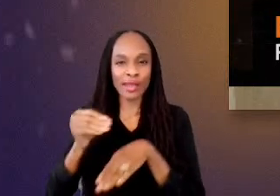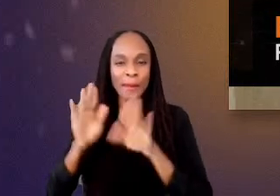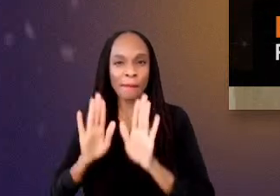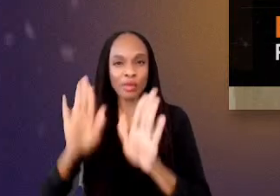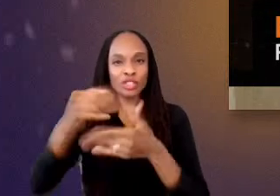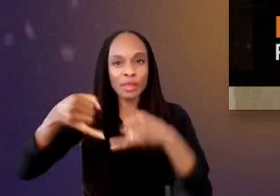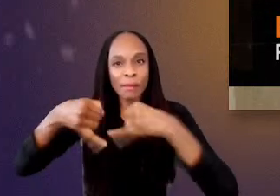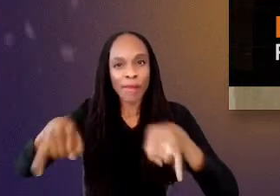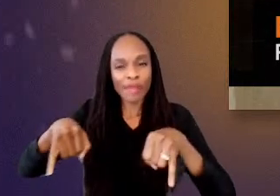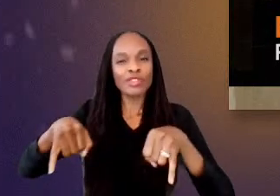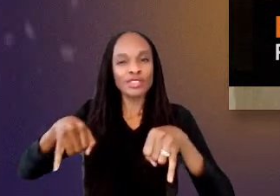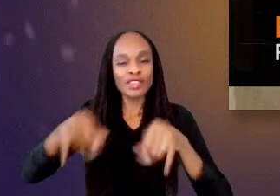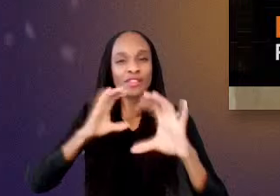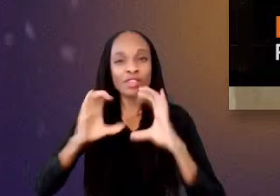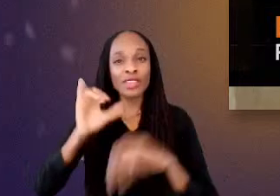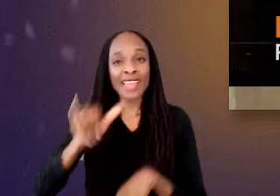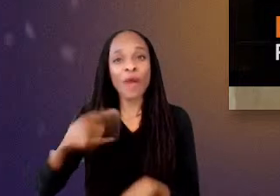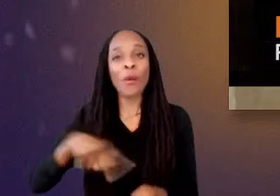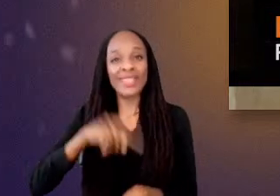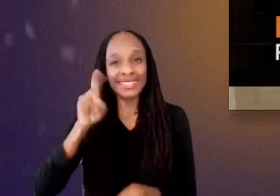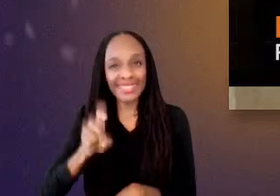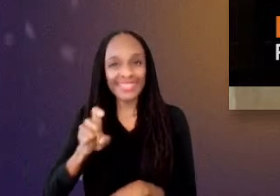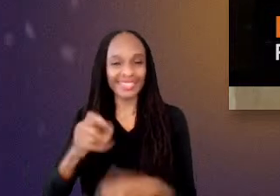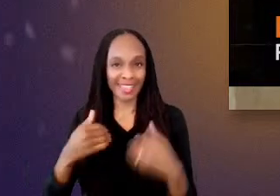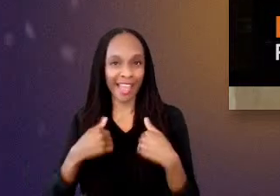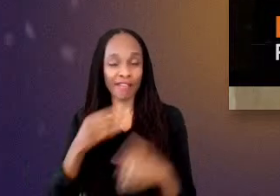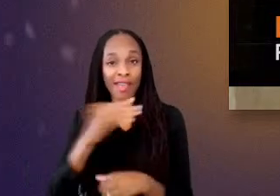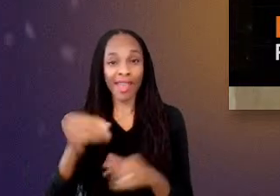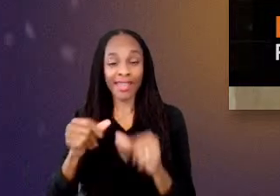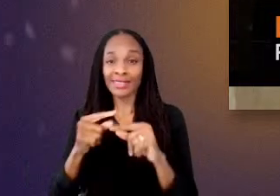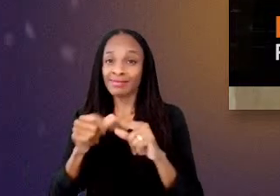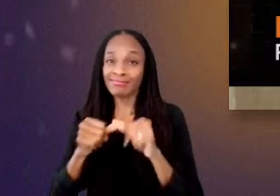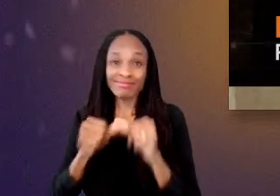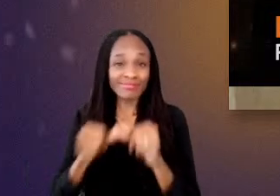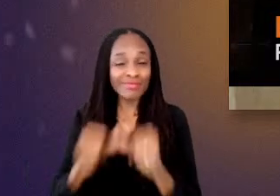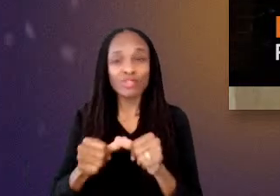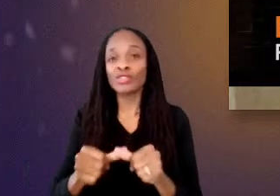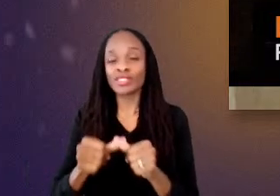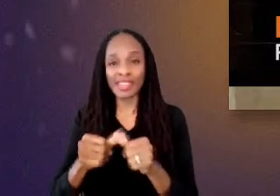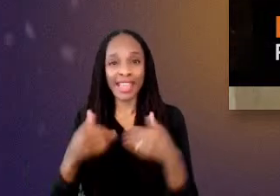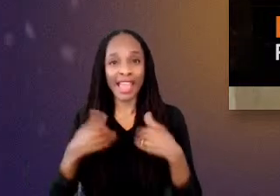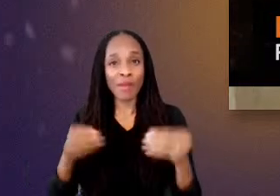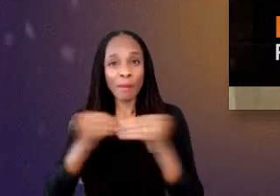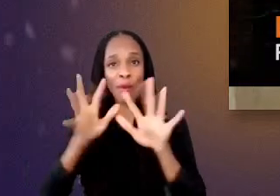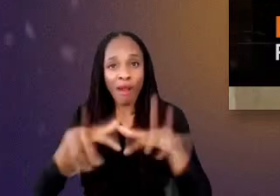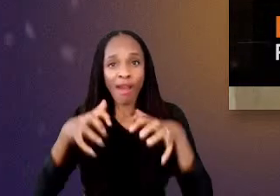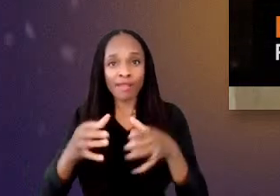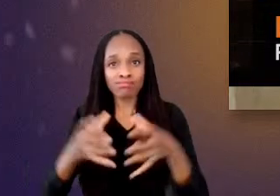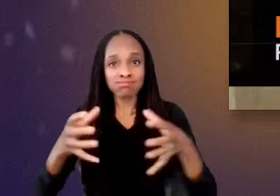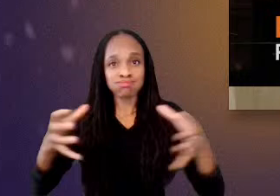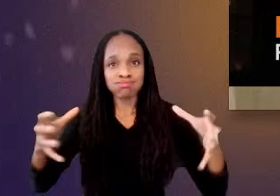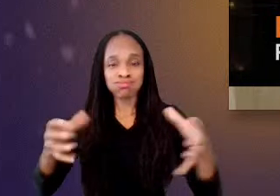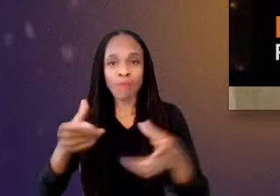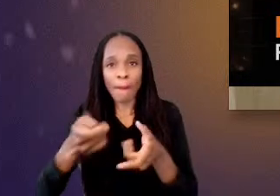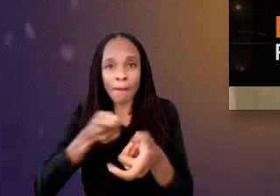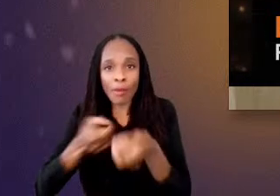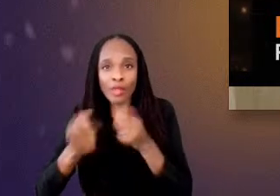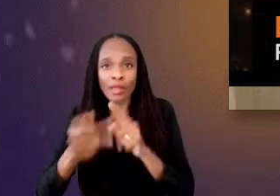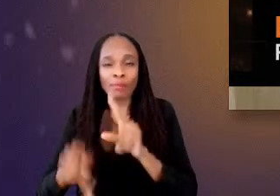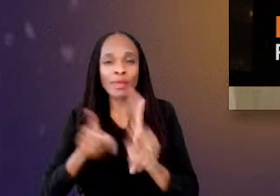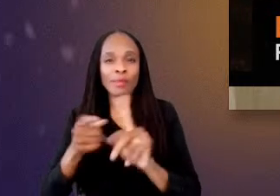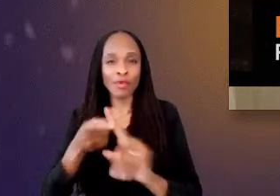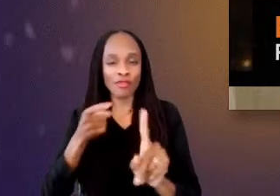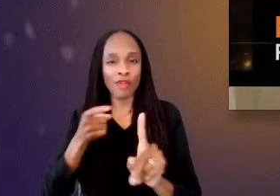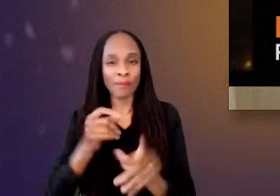that we need to have, and will keep growing its audiences, pulling in new people from the industry, outside the